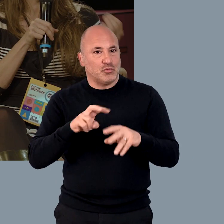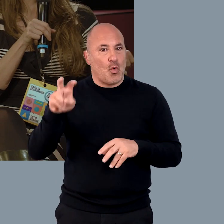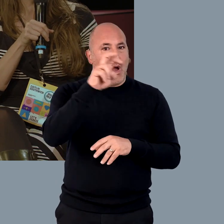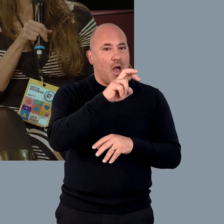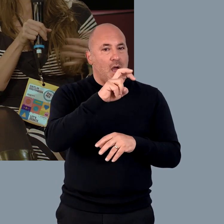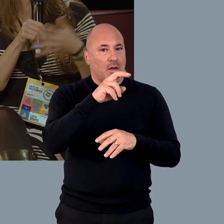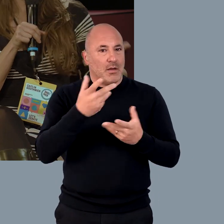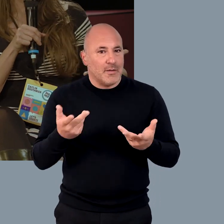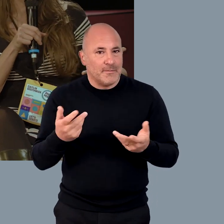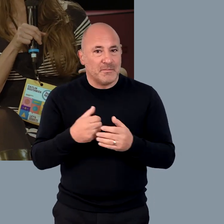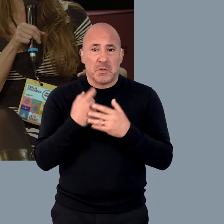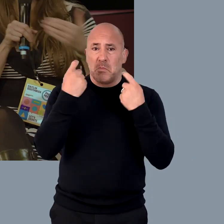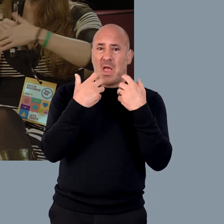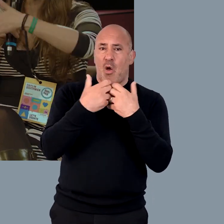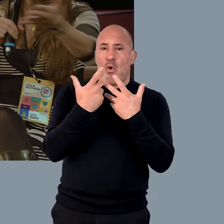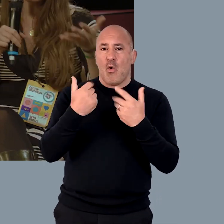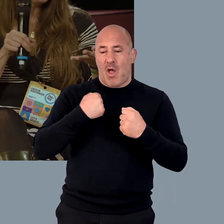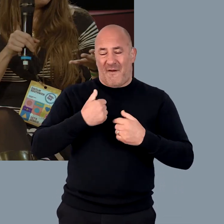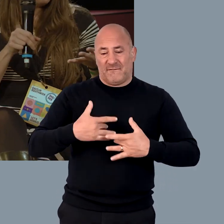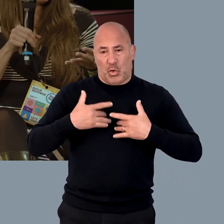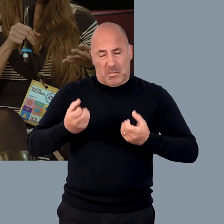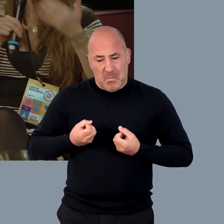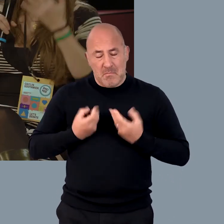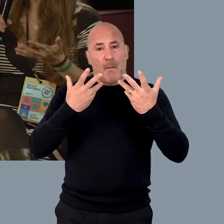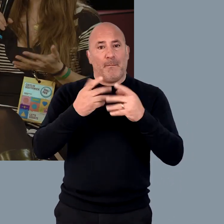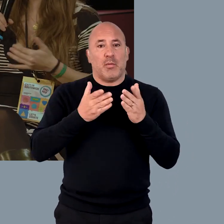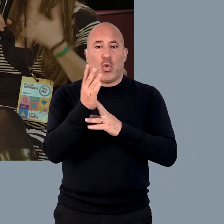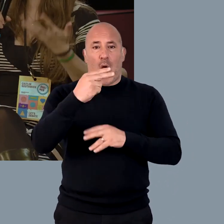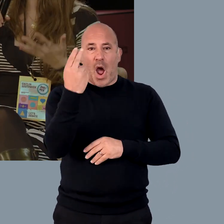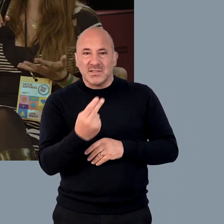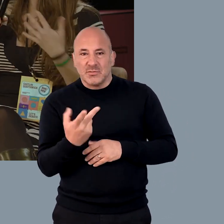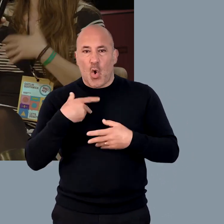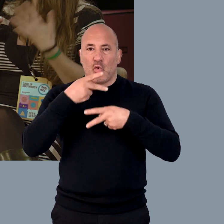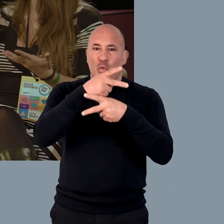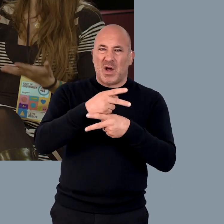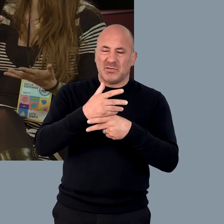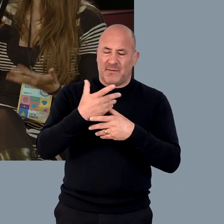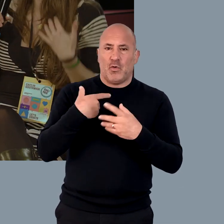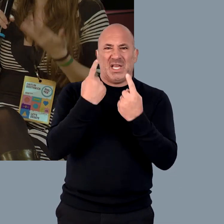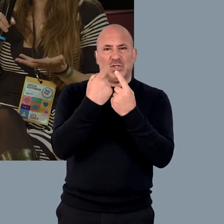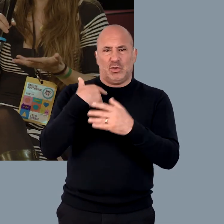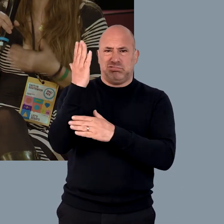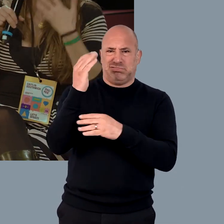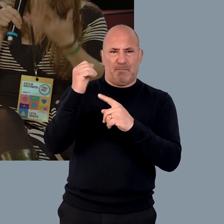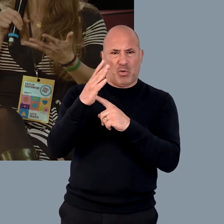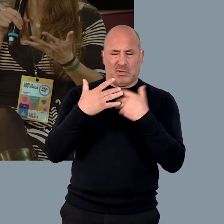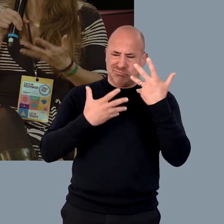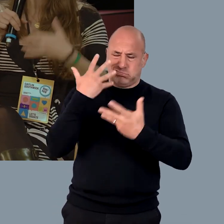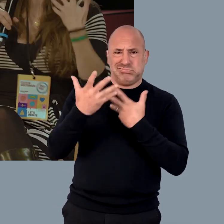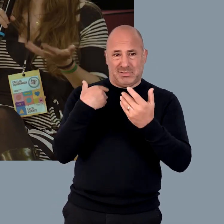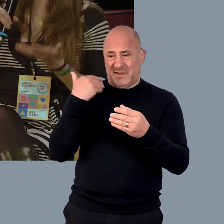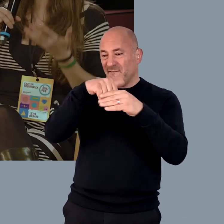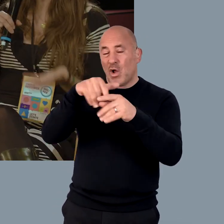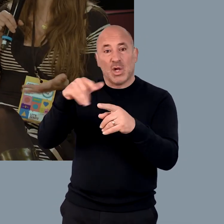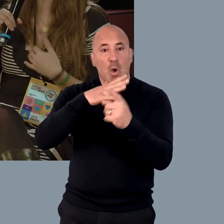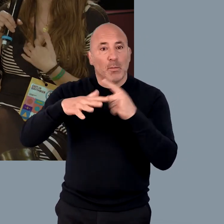at, more environmentally responsible shipping. Maybe we can just start thinking about how we use our voice as an artist or as a curator